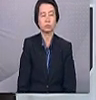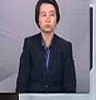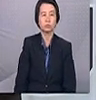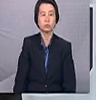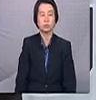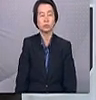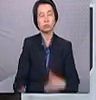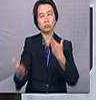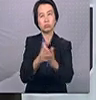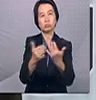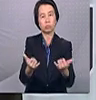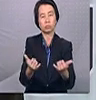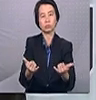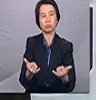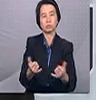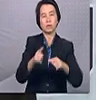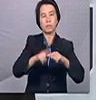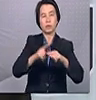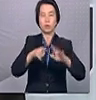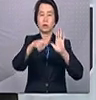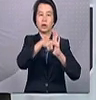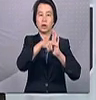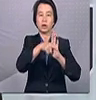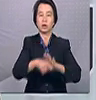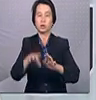So far, if the pending negative test is